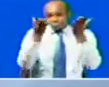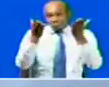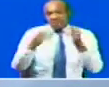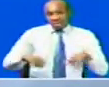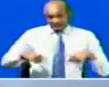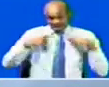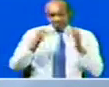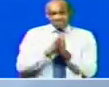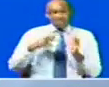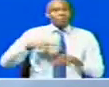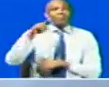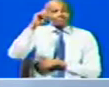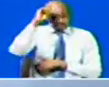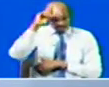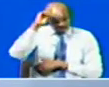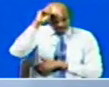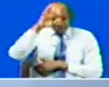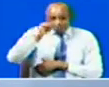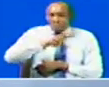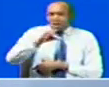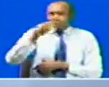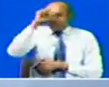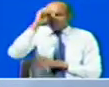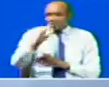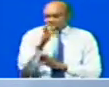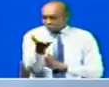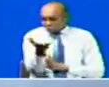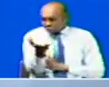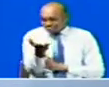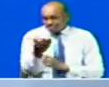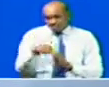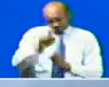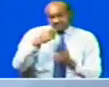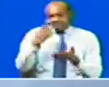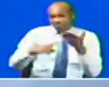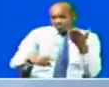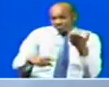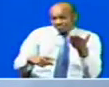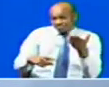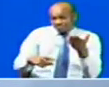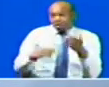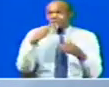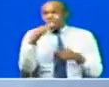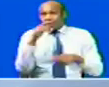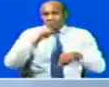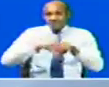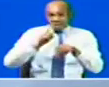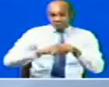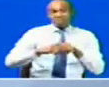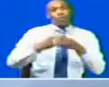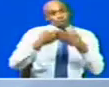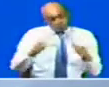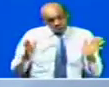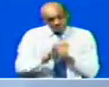Nyandarua residents. This, according to the county governor, Francis Kimemia, spoke as he commissioned the